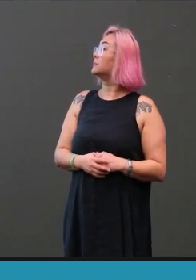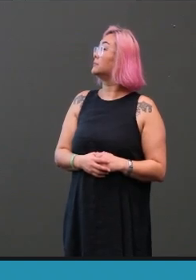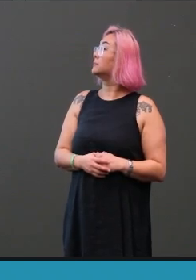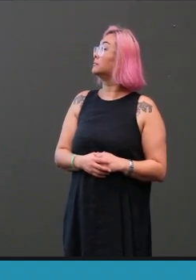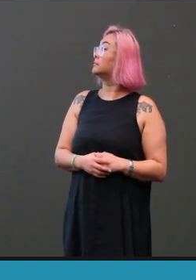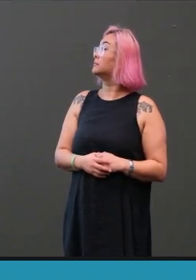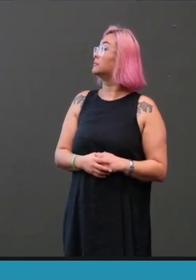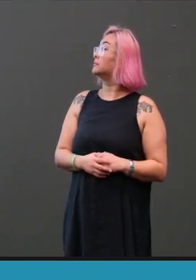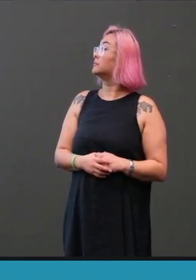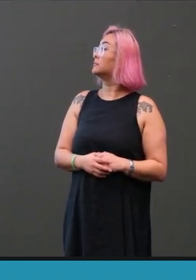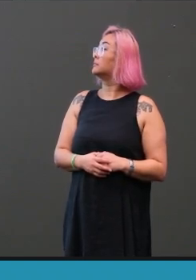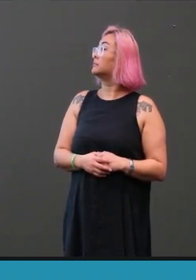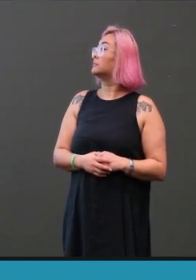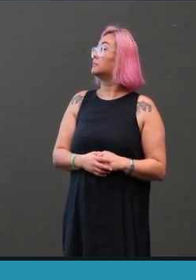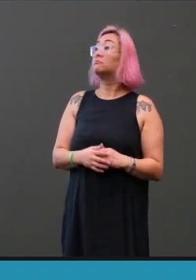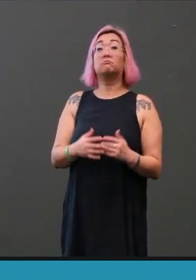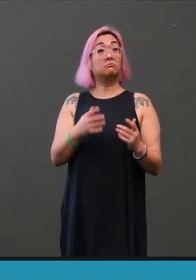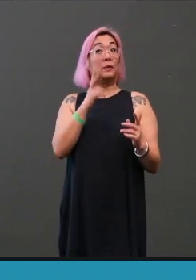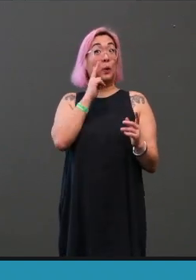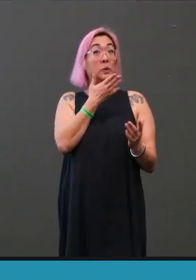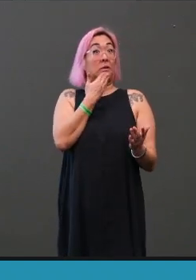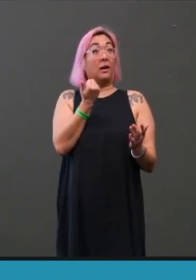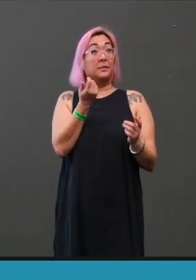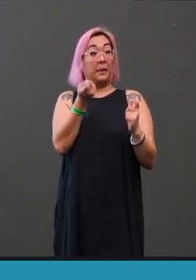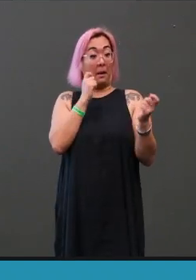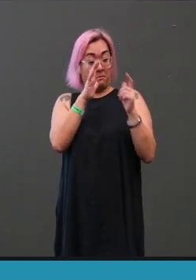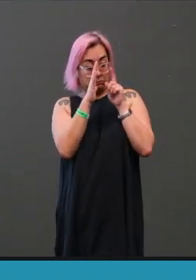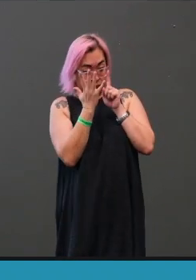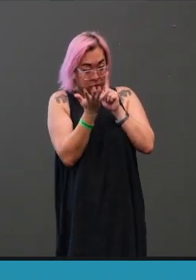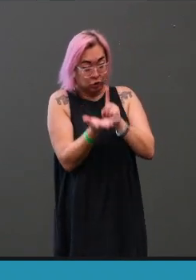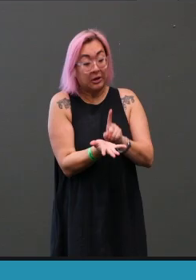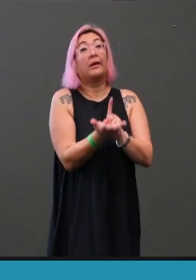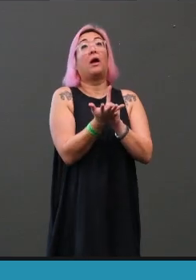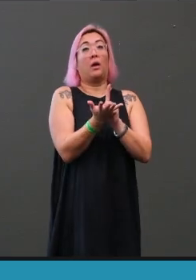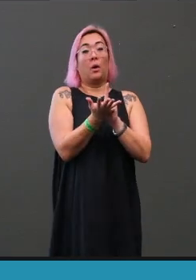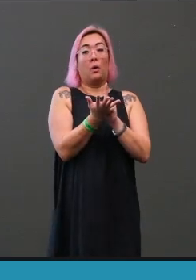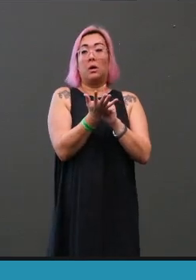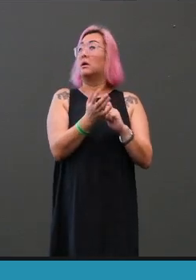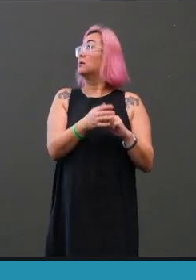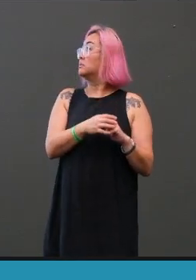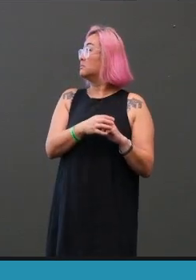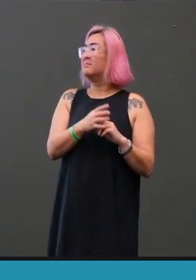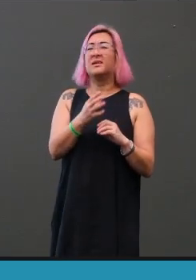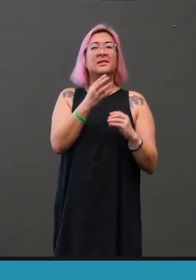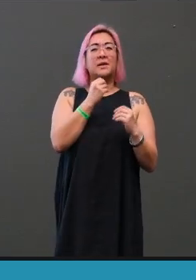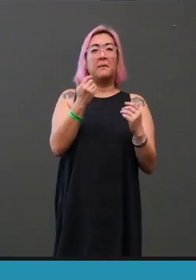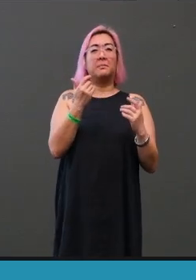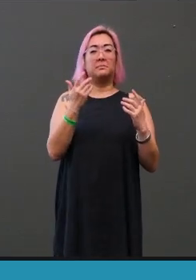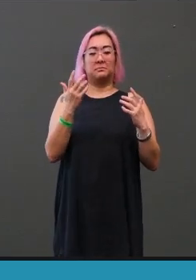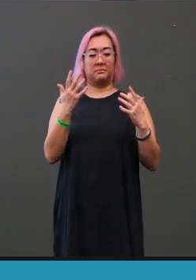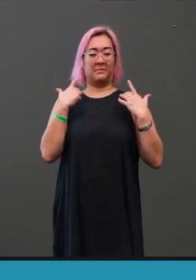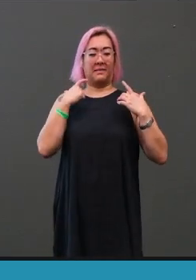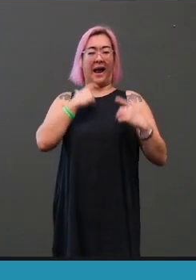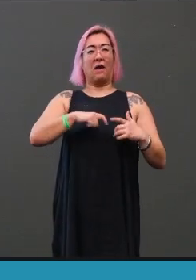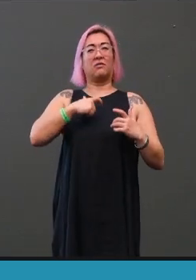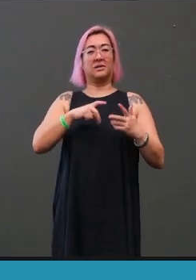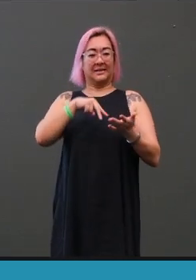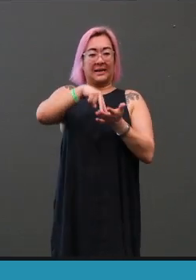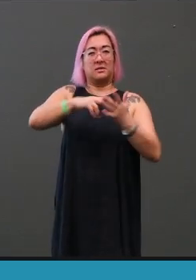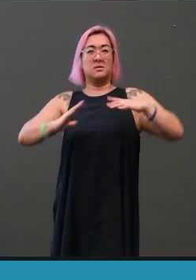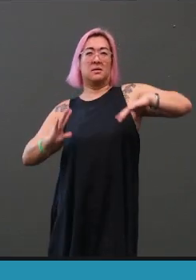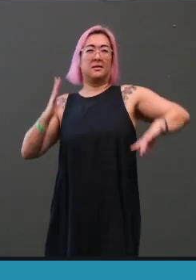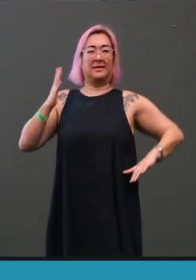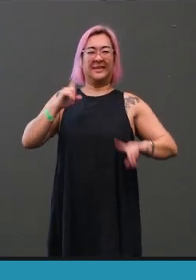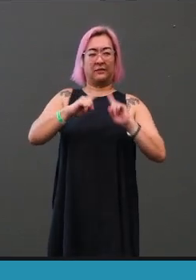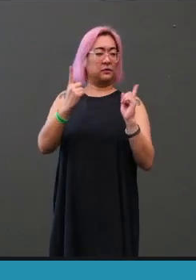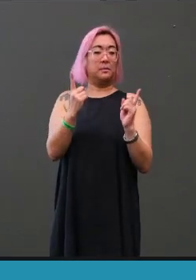you can see, it looks really nice. It does have some issues with certain character stances, but I think that's solvable. The main problem we had, though, was